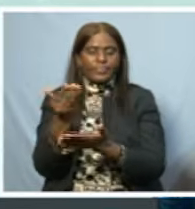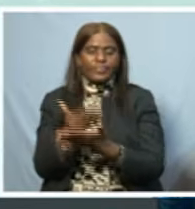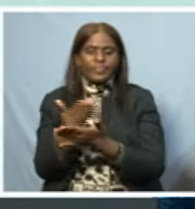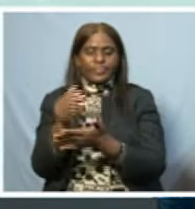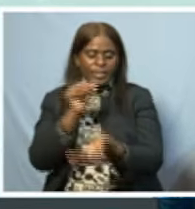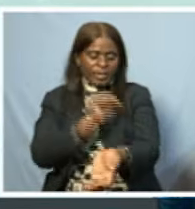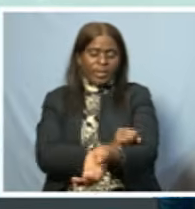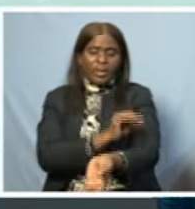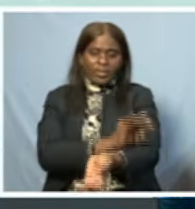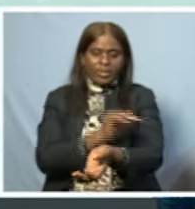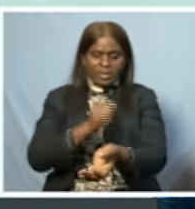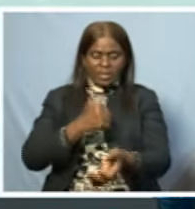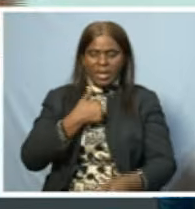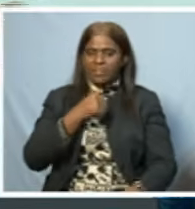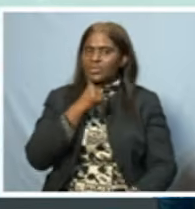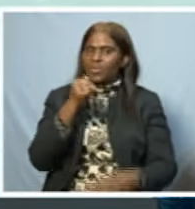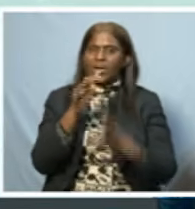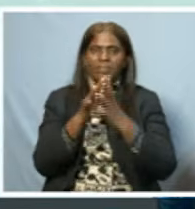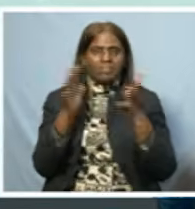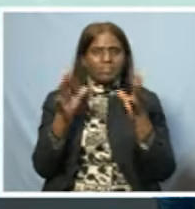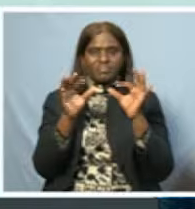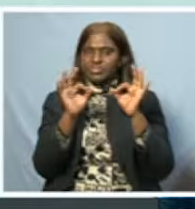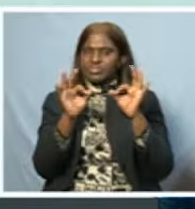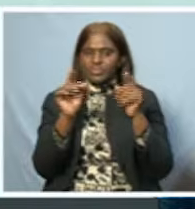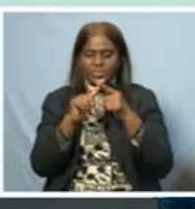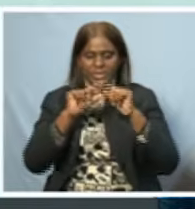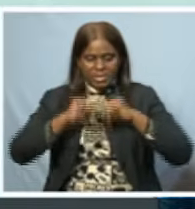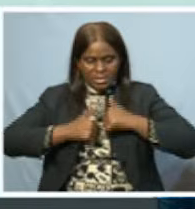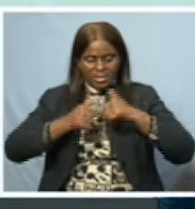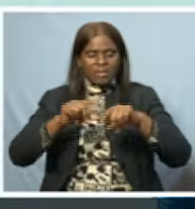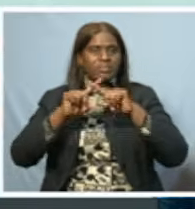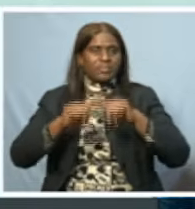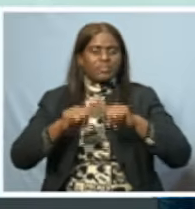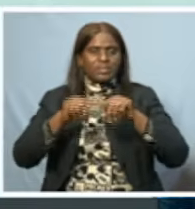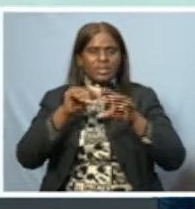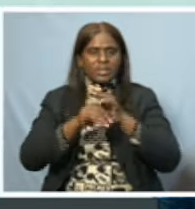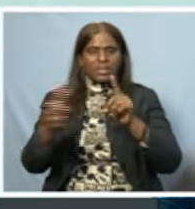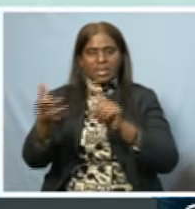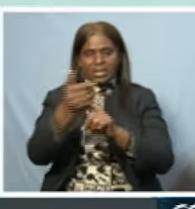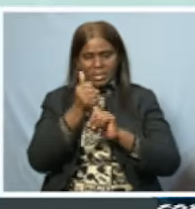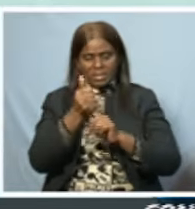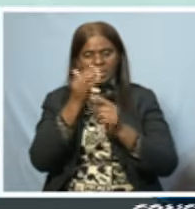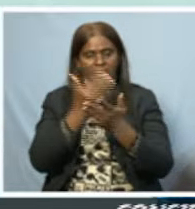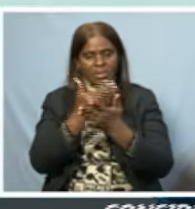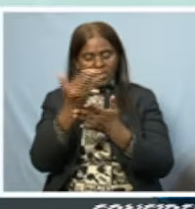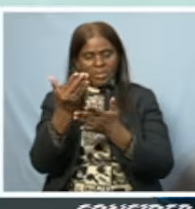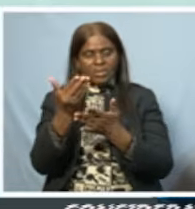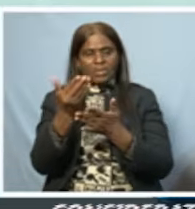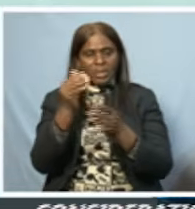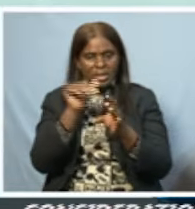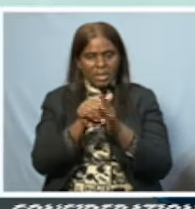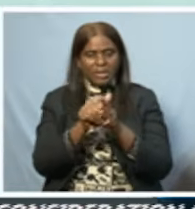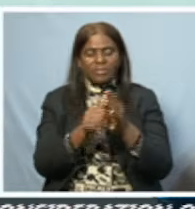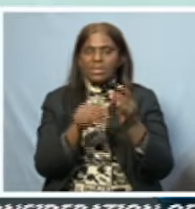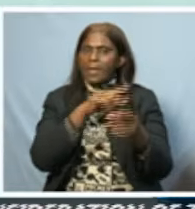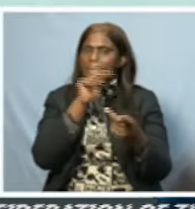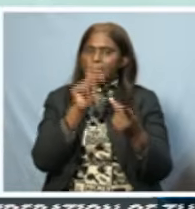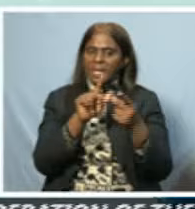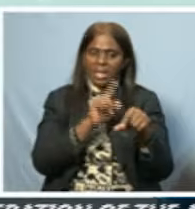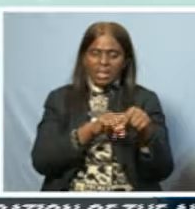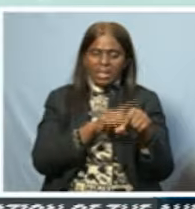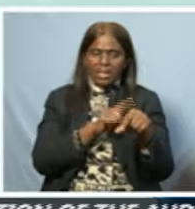site, then on the electricity most needed, and that's saving our procurement, as well as matters in time,